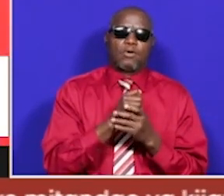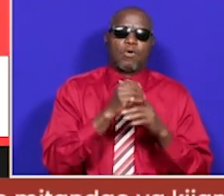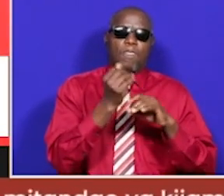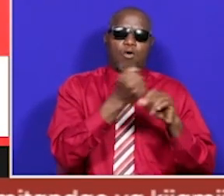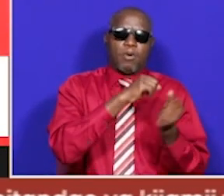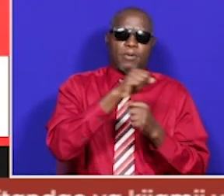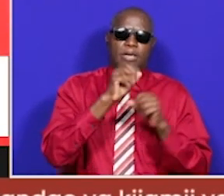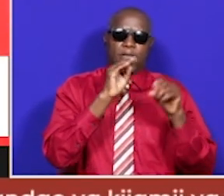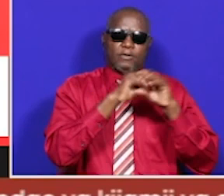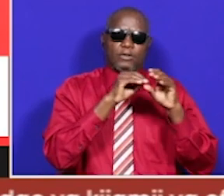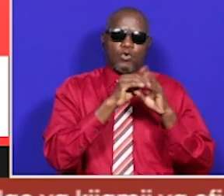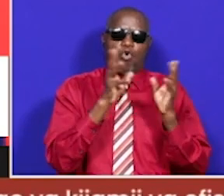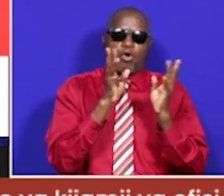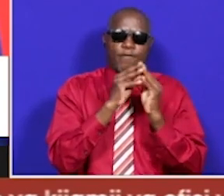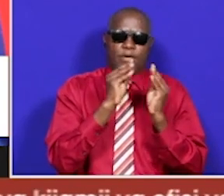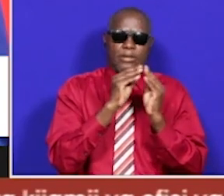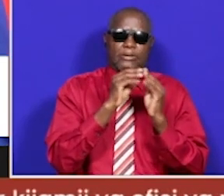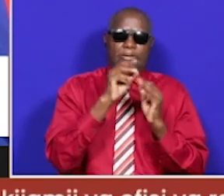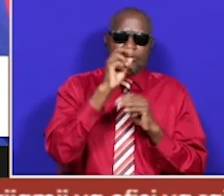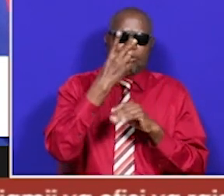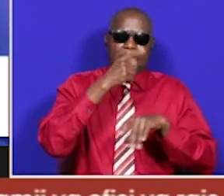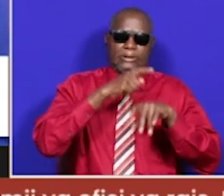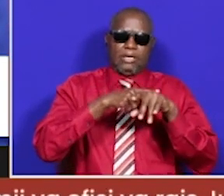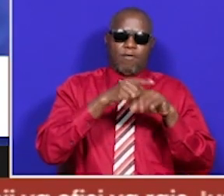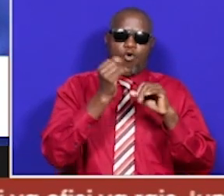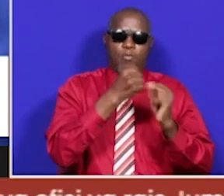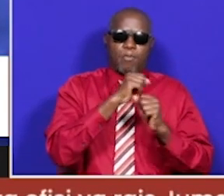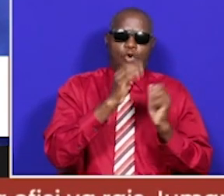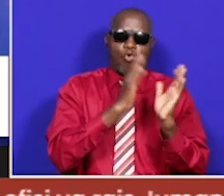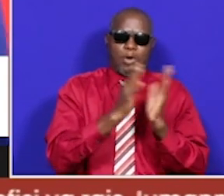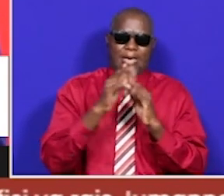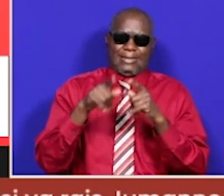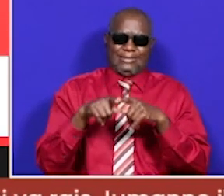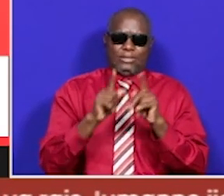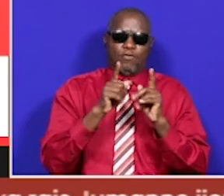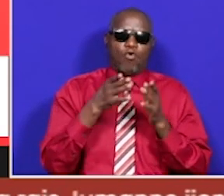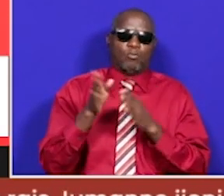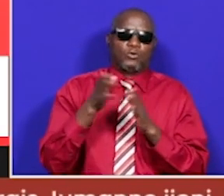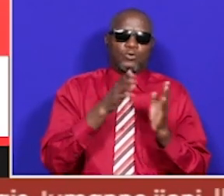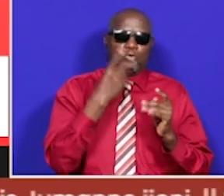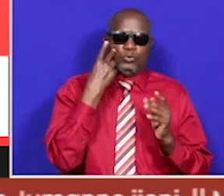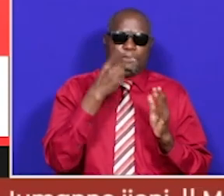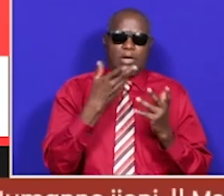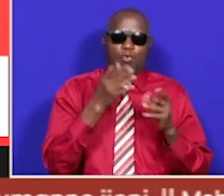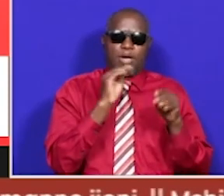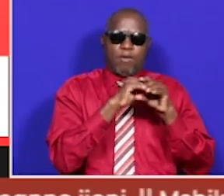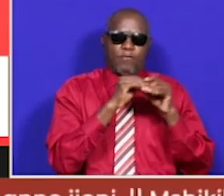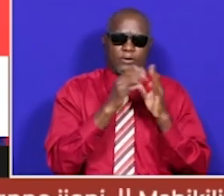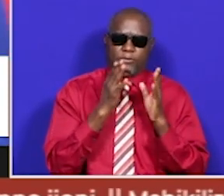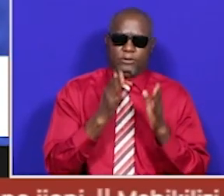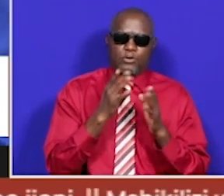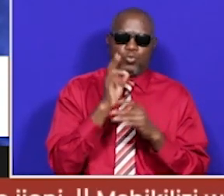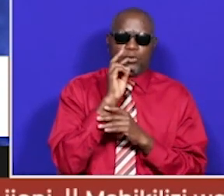International Investment Conference is the second time Homa Bay is organizing itself to put our opportunities out to investors. And we are looking